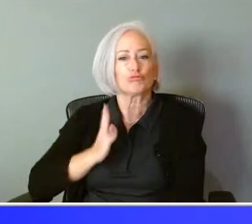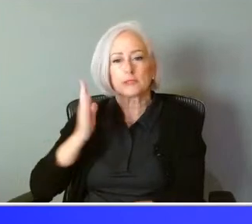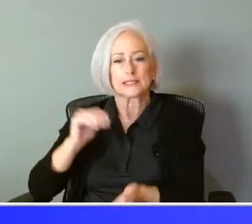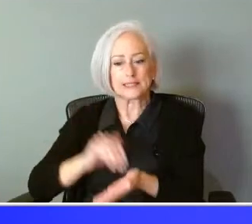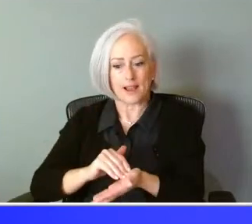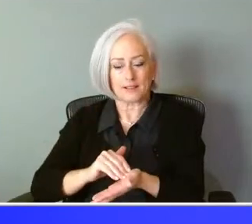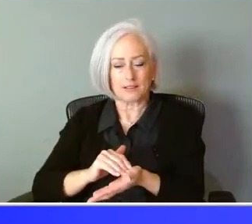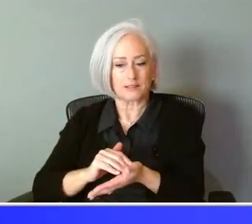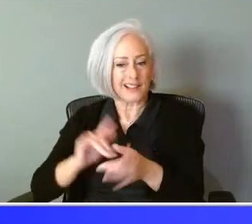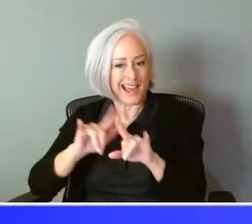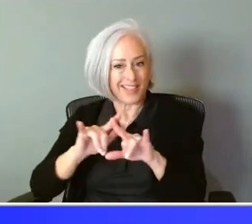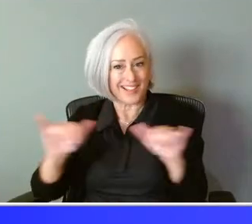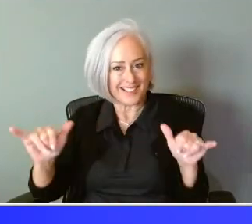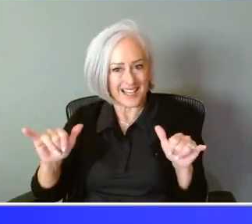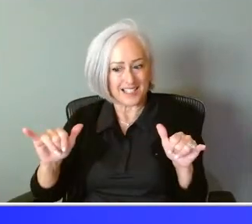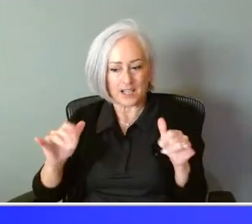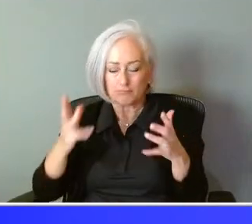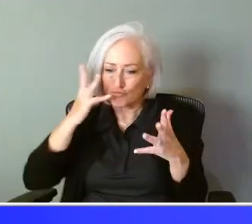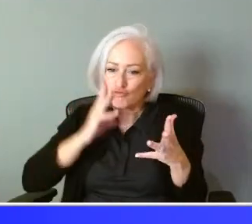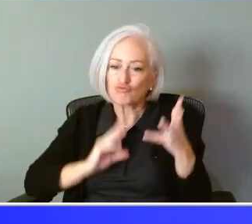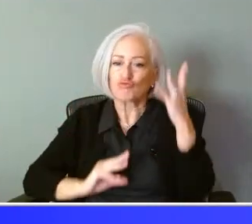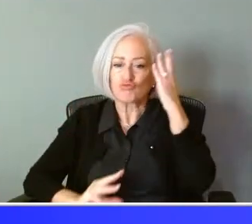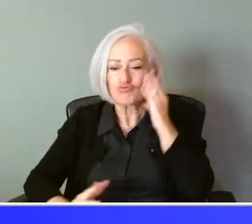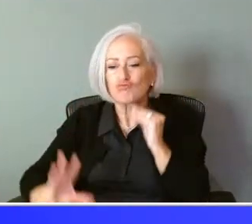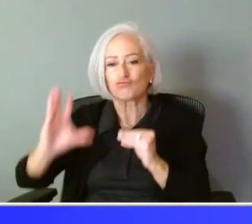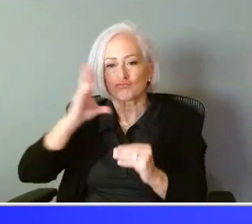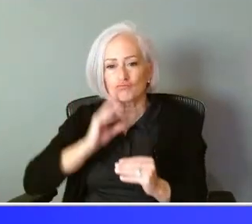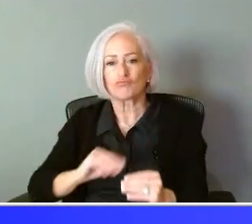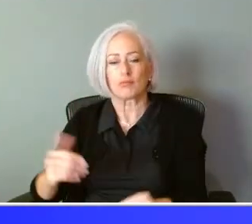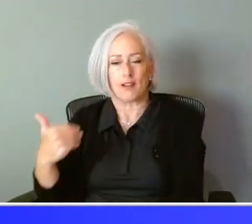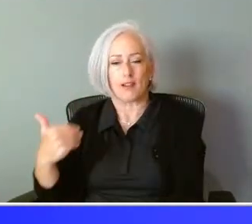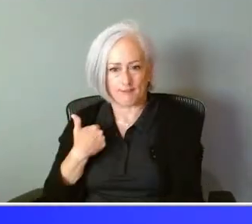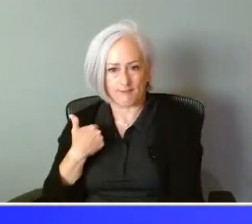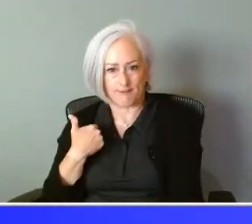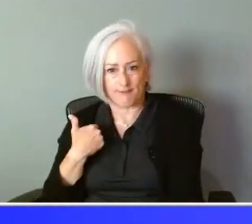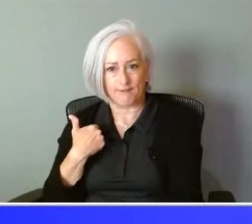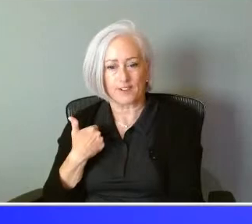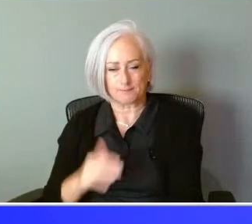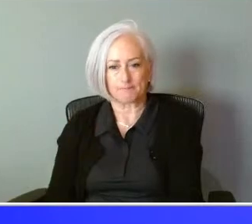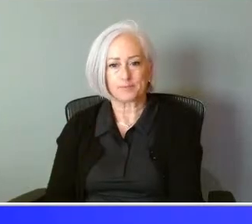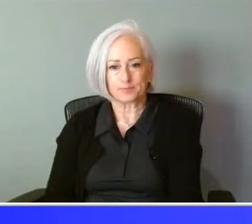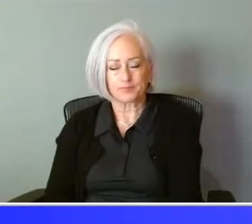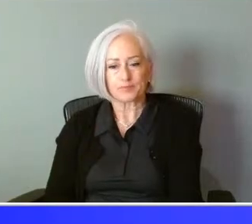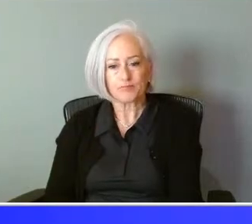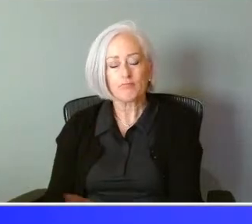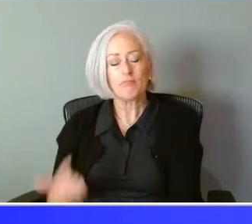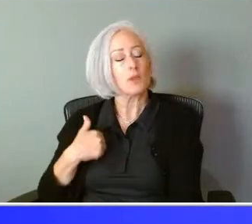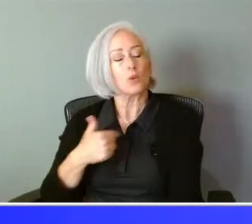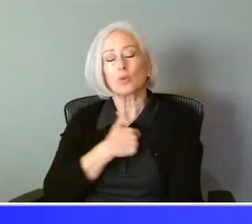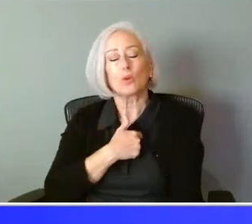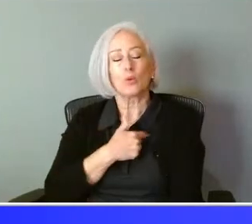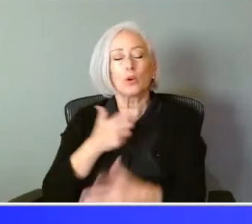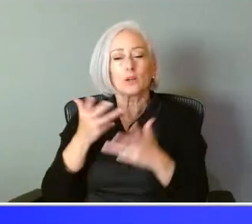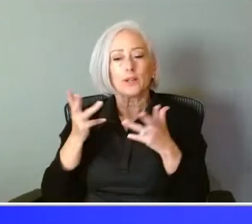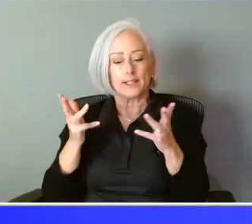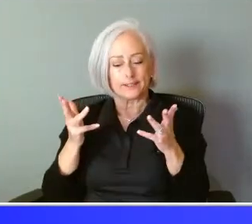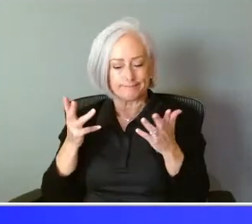tremendous experience. And so when we talk about, say,